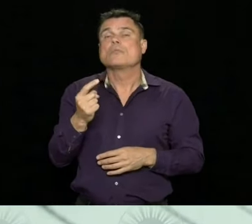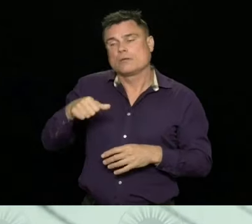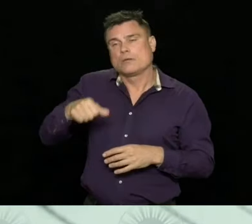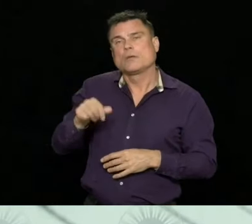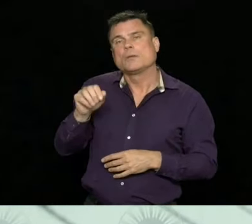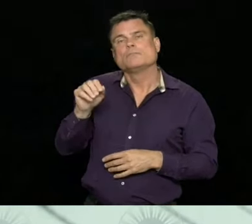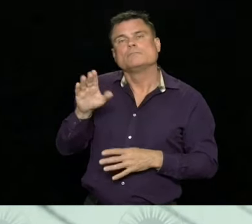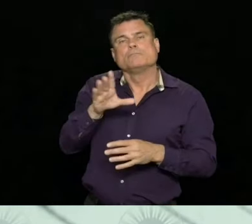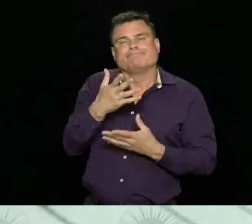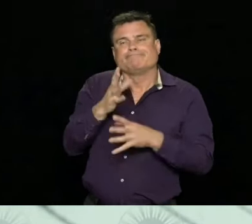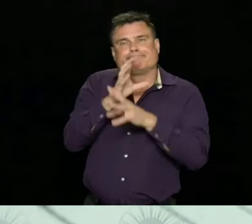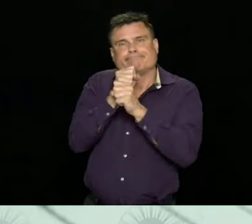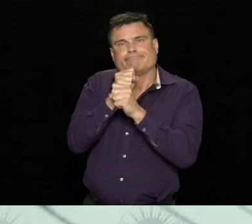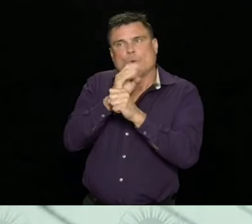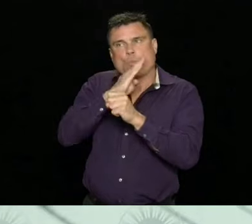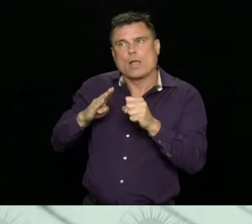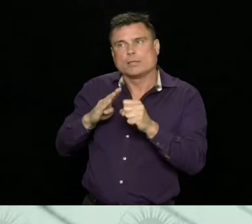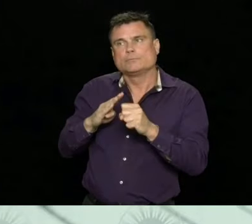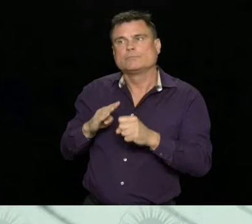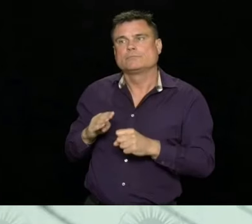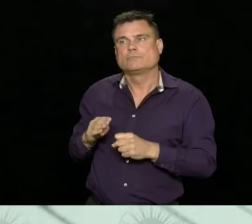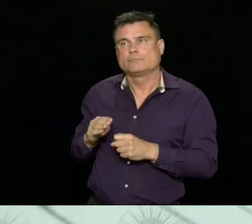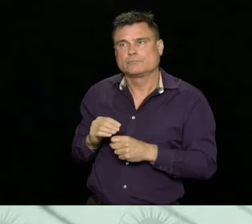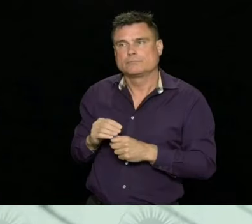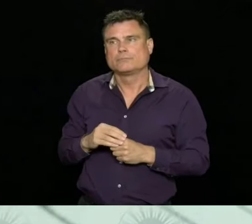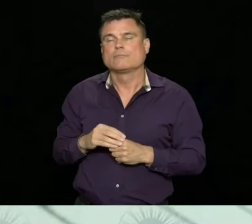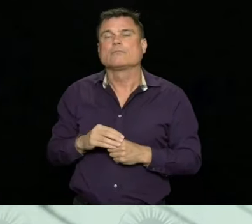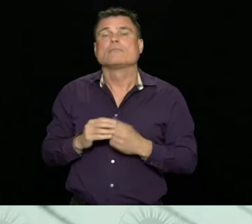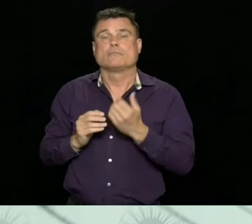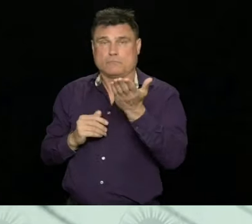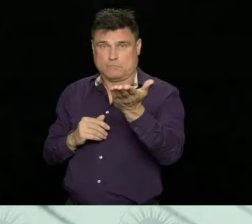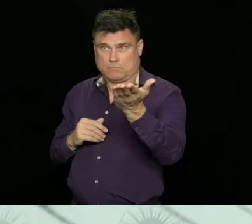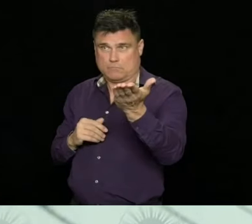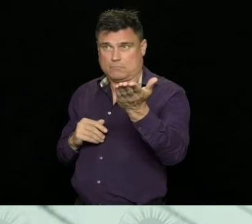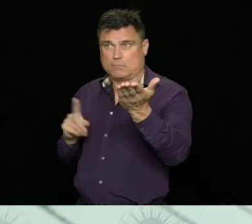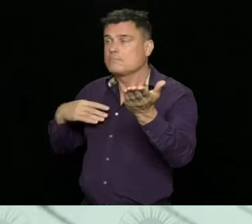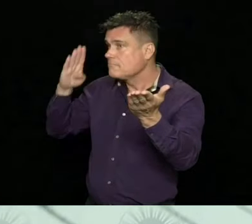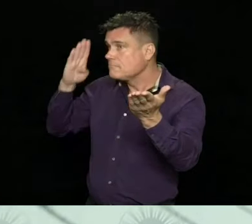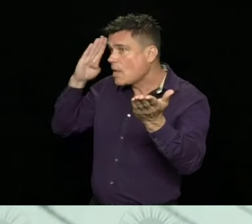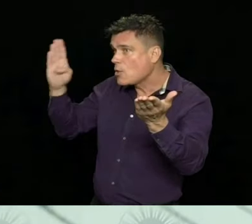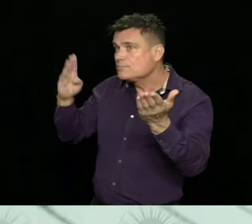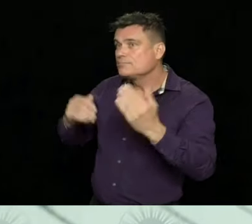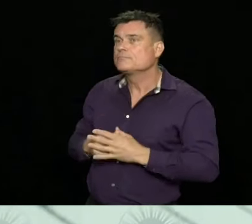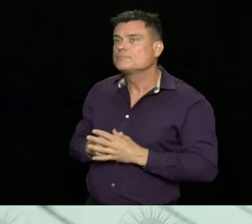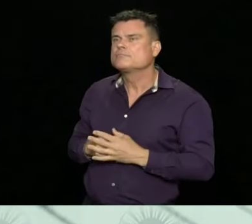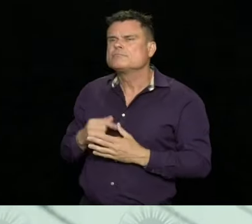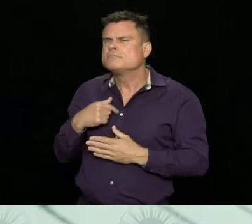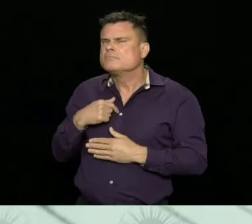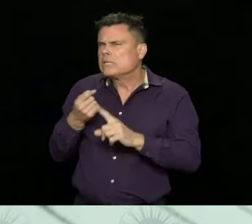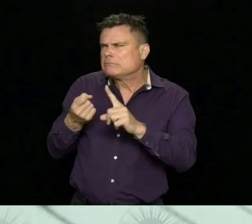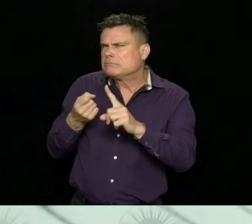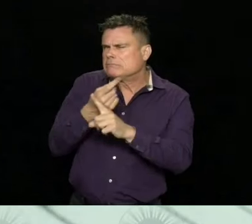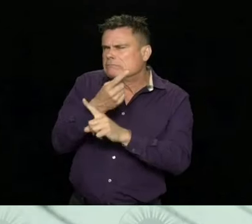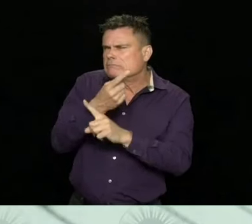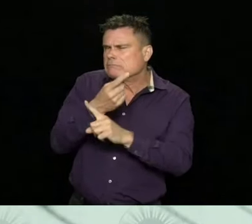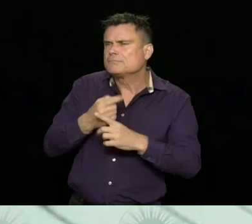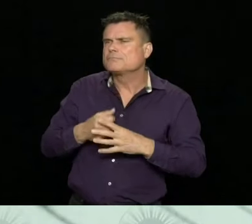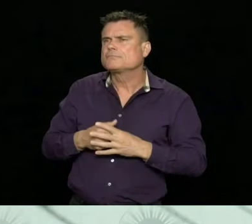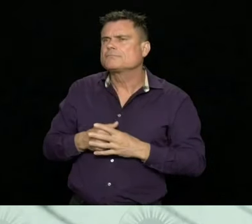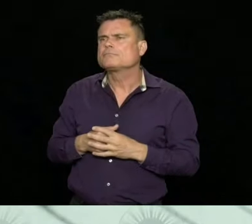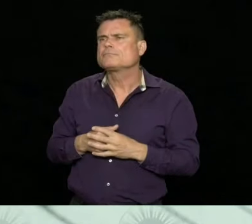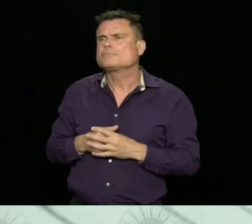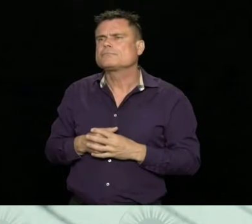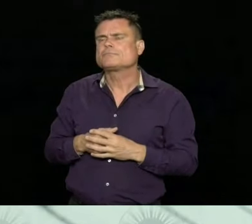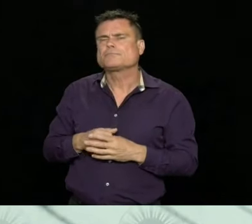please. Hi, Minister. Just slightly off topic here. New Zealand's Prime Minister Jacinda Ardern is proposing a 4-day work